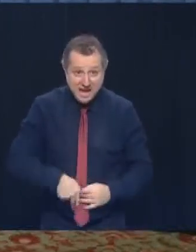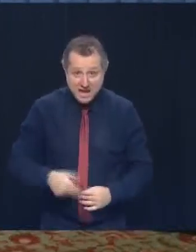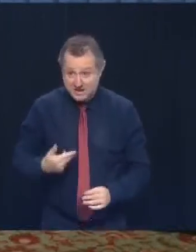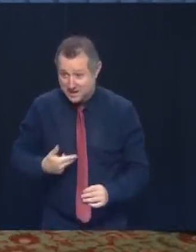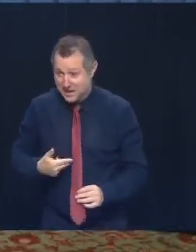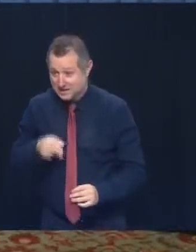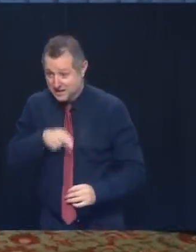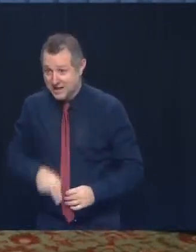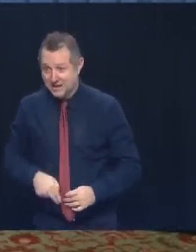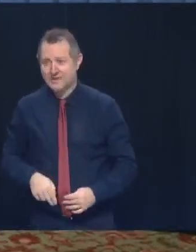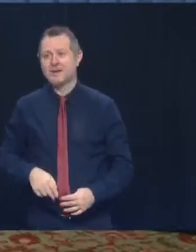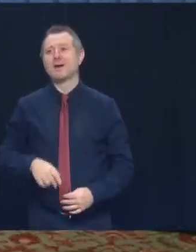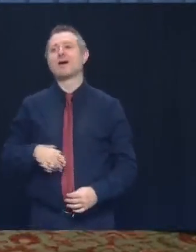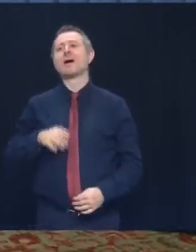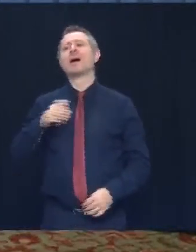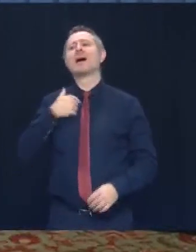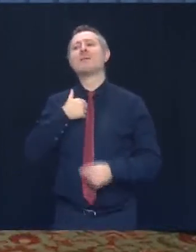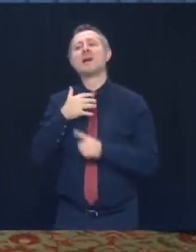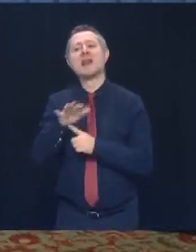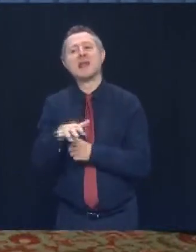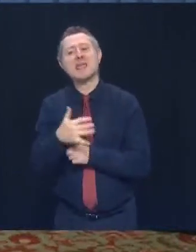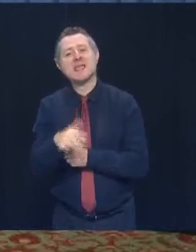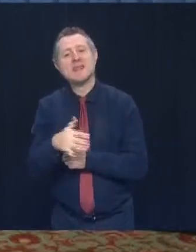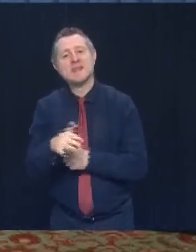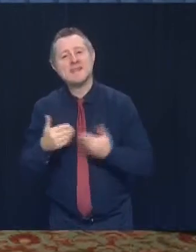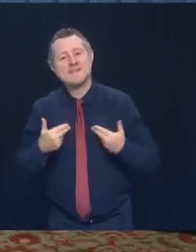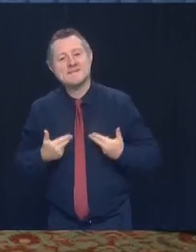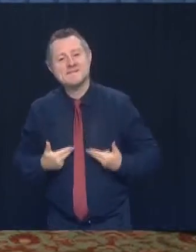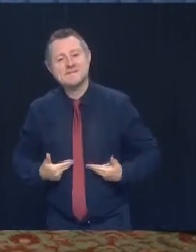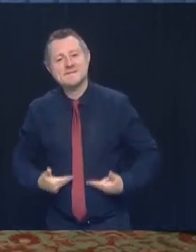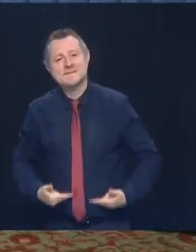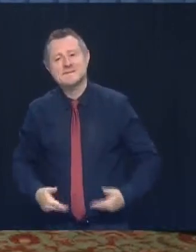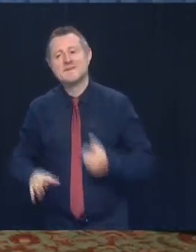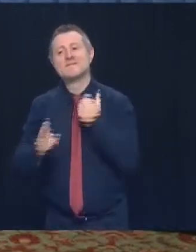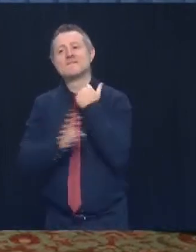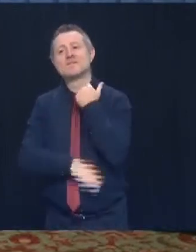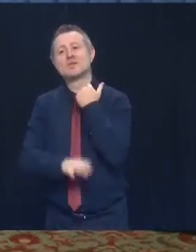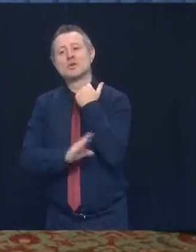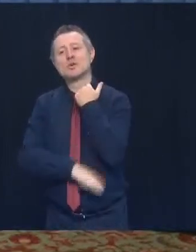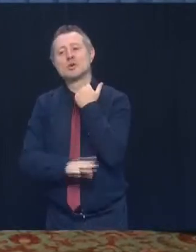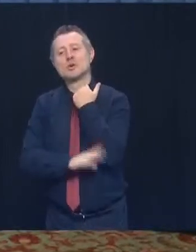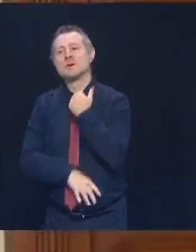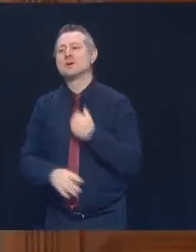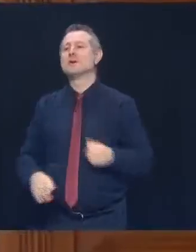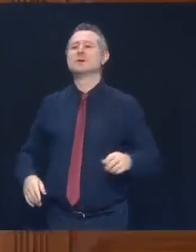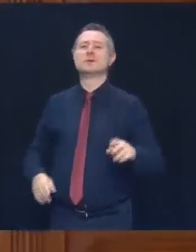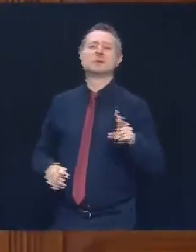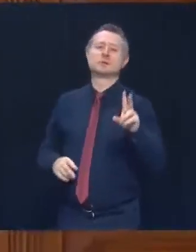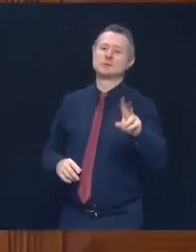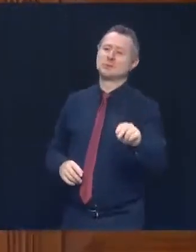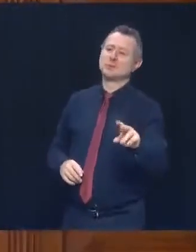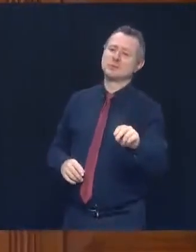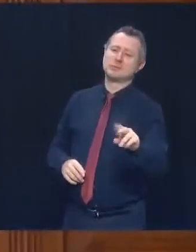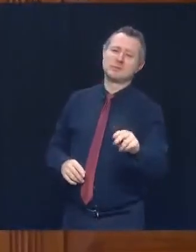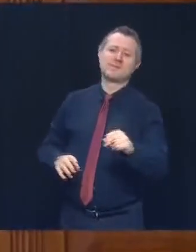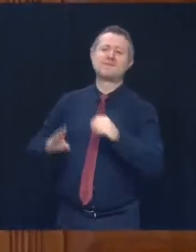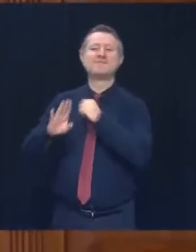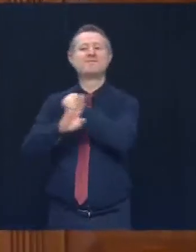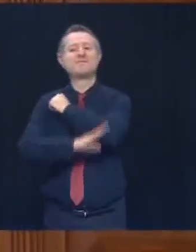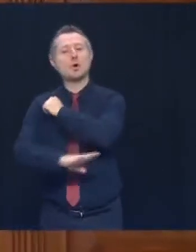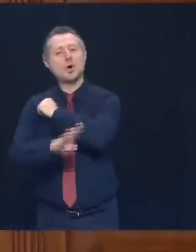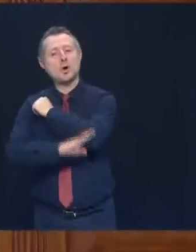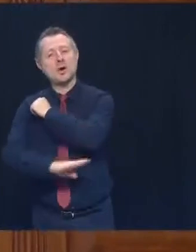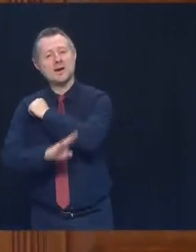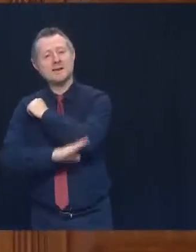He's a lead. It's a fall tie. To play in with, no, it's a fall tie to play in with